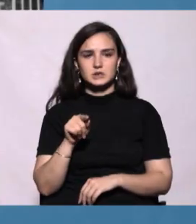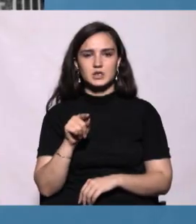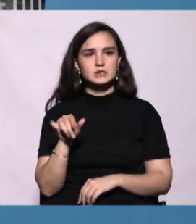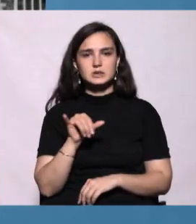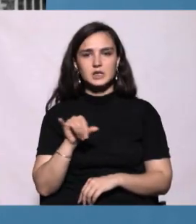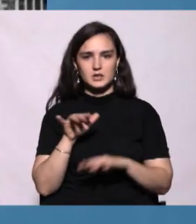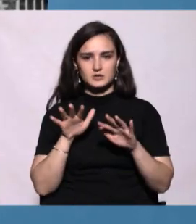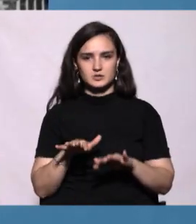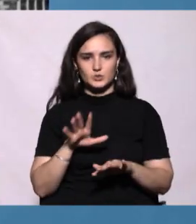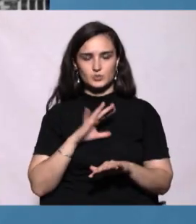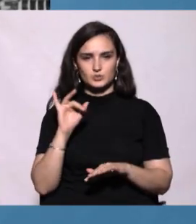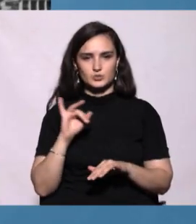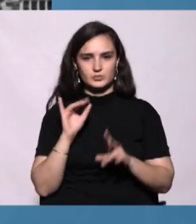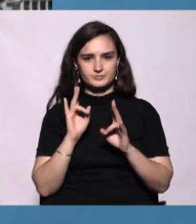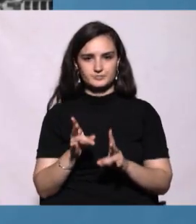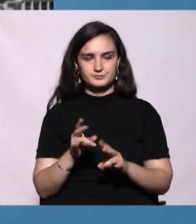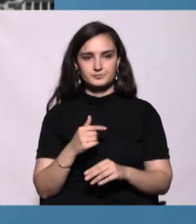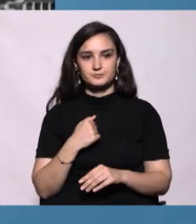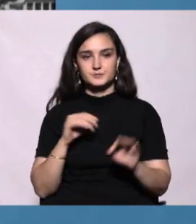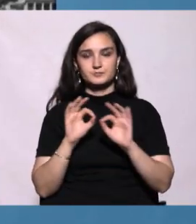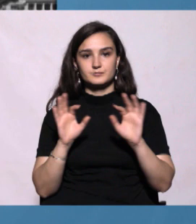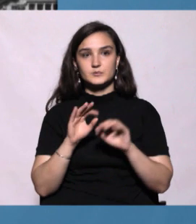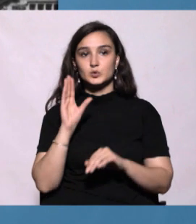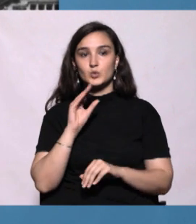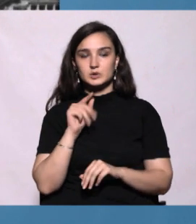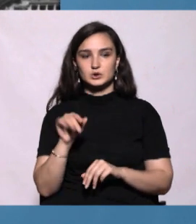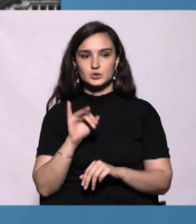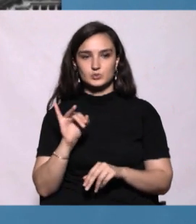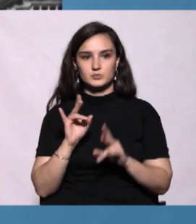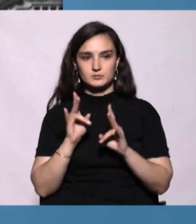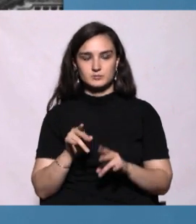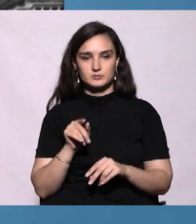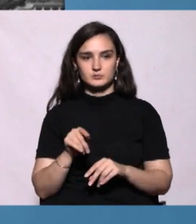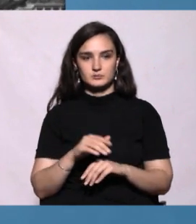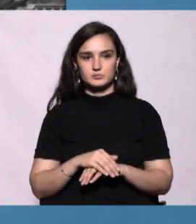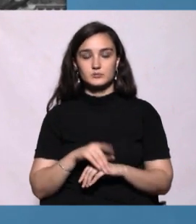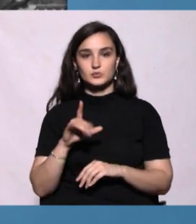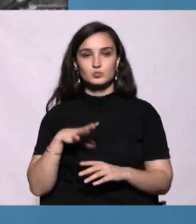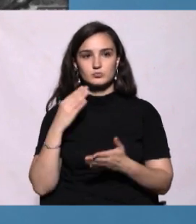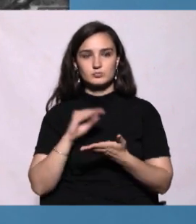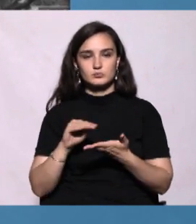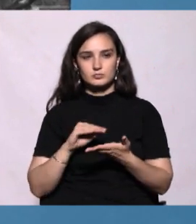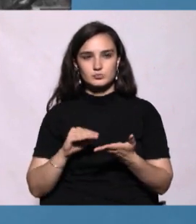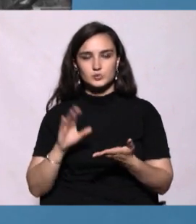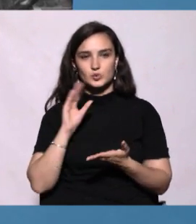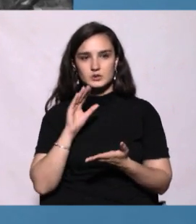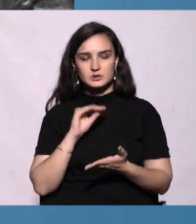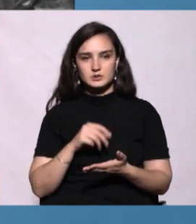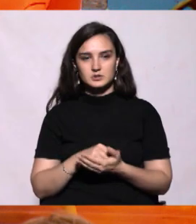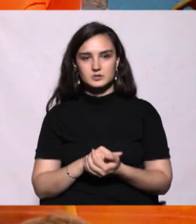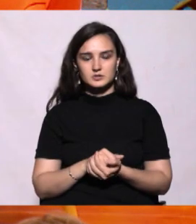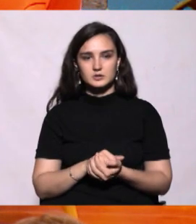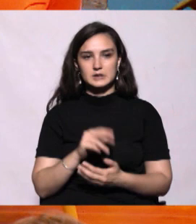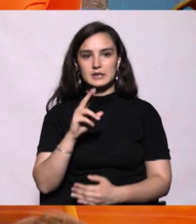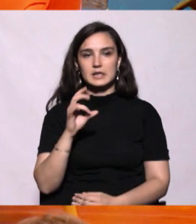the where of the story. And I'm going to talk about the when of the story. It was written when